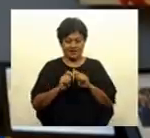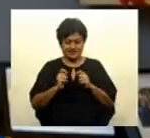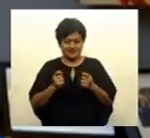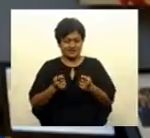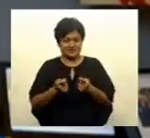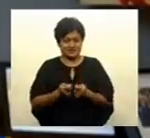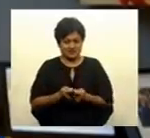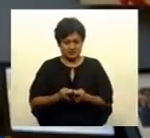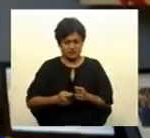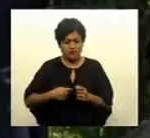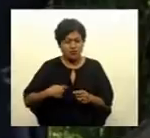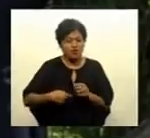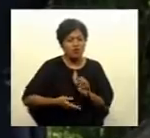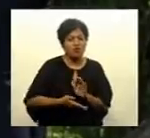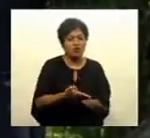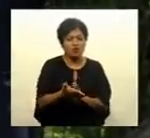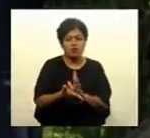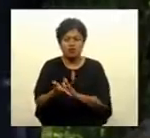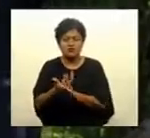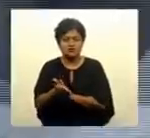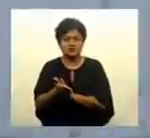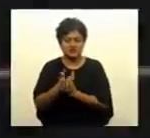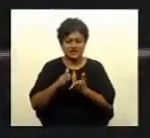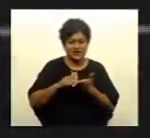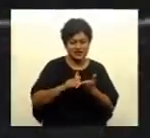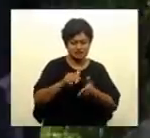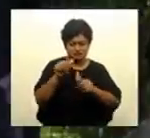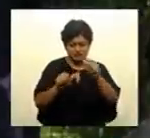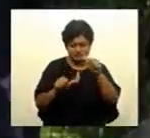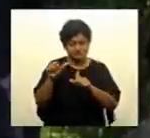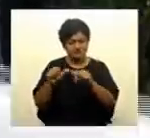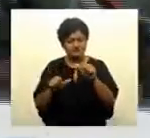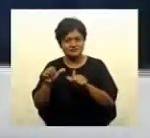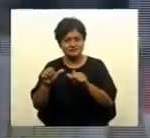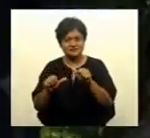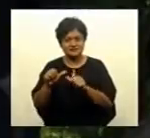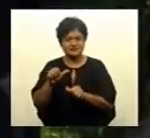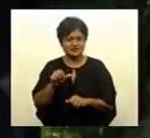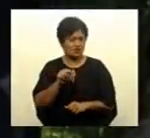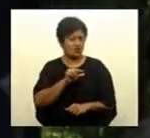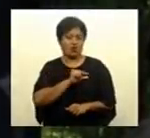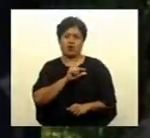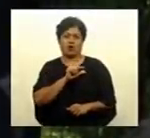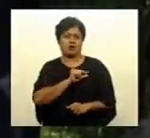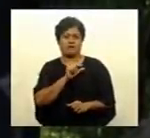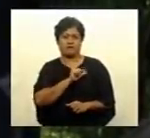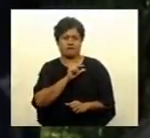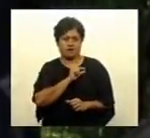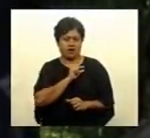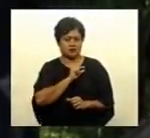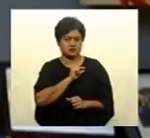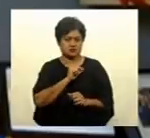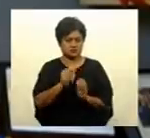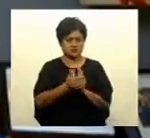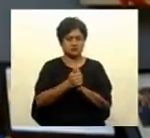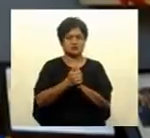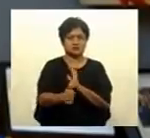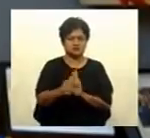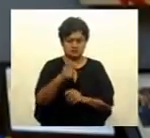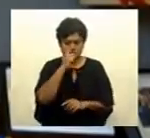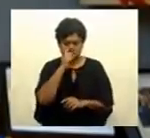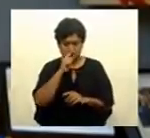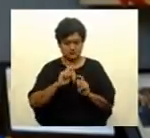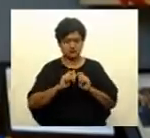goes out, assesses the situation on the ground. It's a team of highly qualified professionals who are there to seeing what other resources